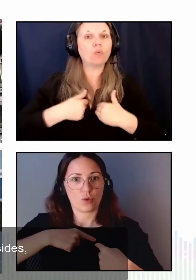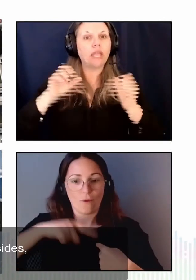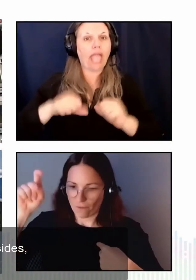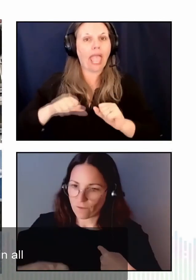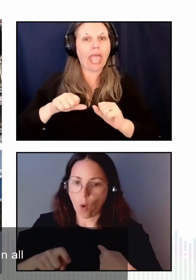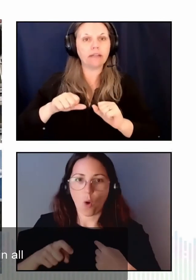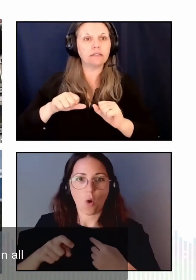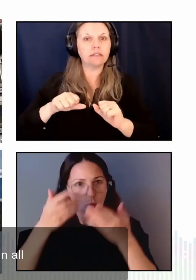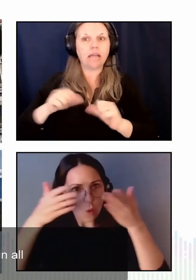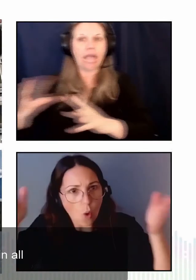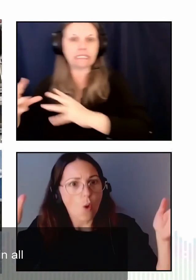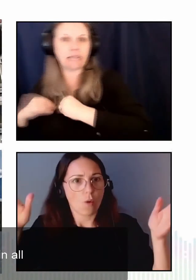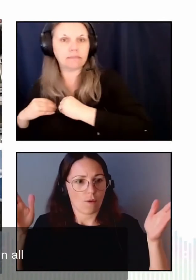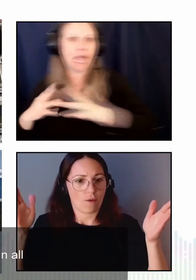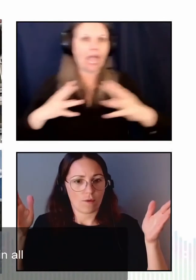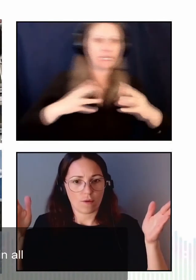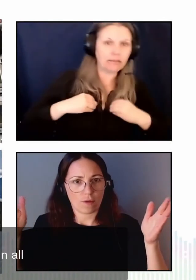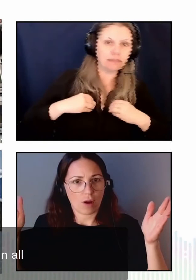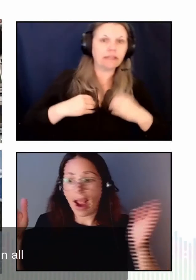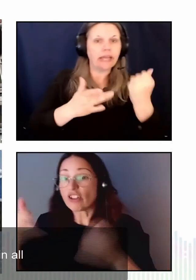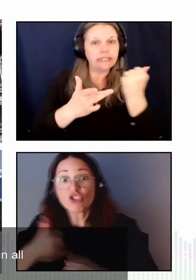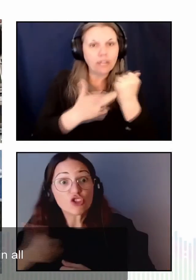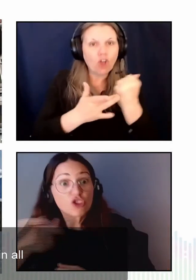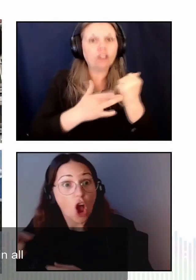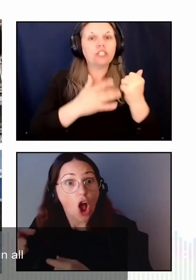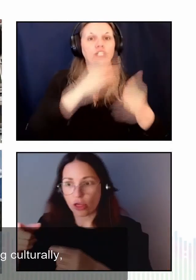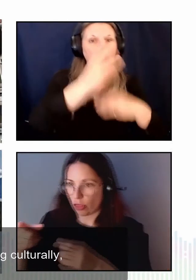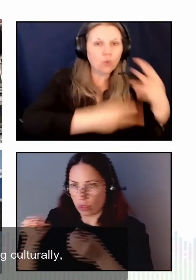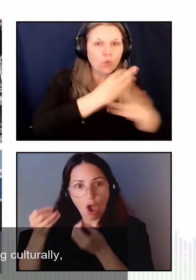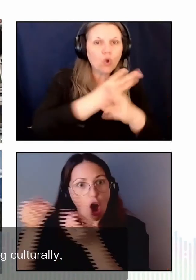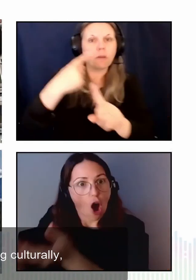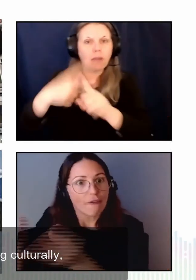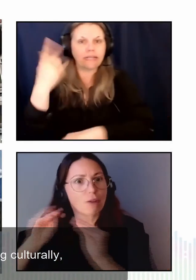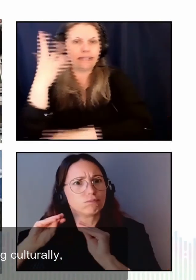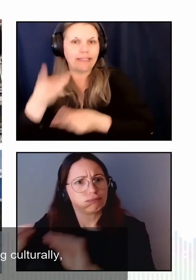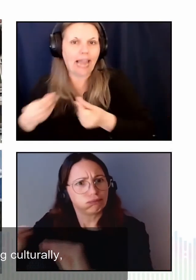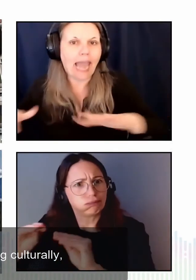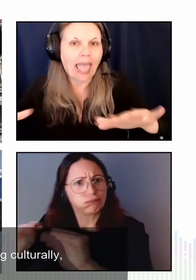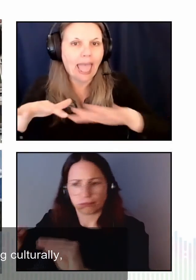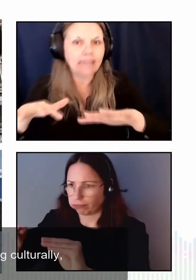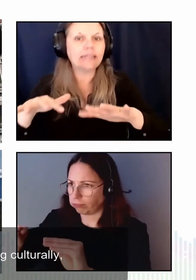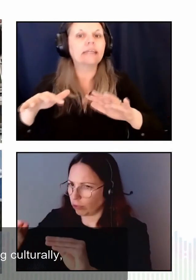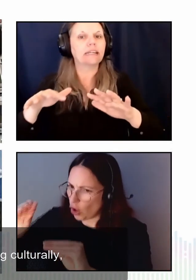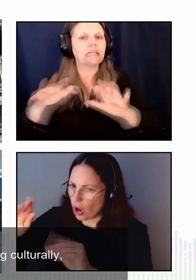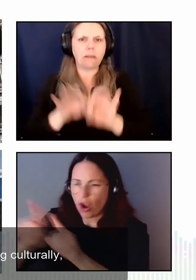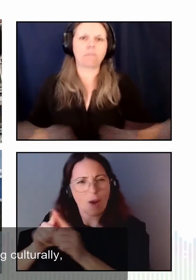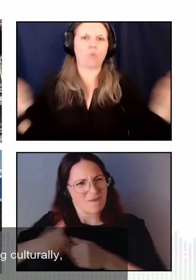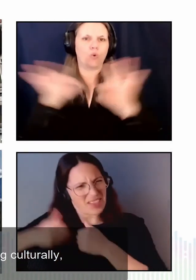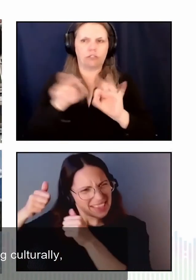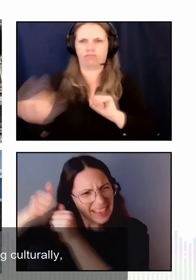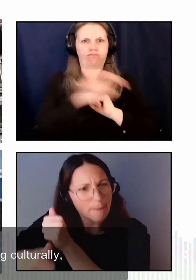young people who have the capacity to survive in all worlds, that's important. But the grounding